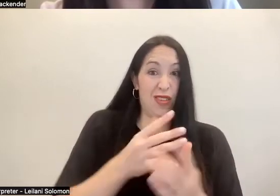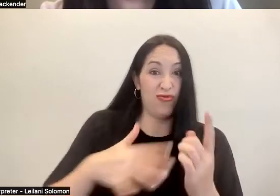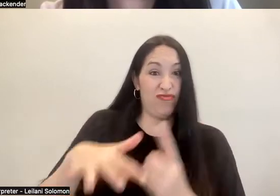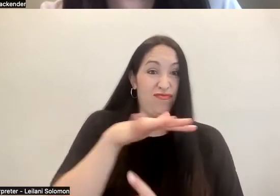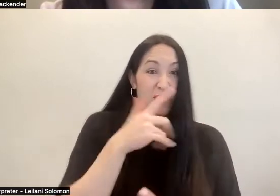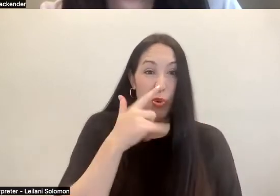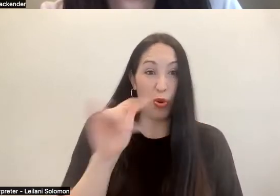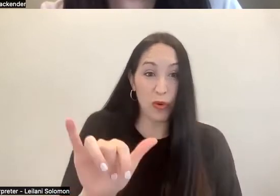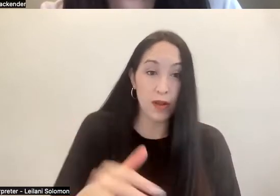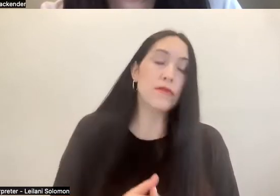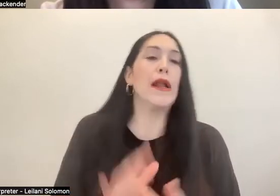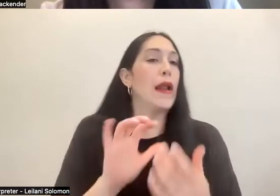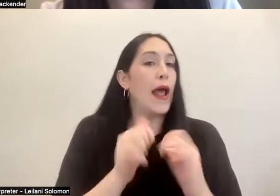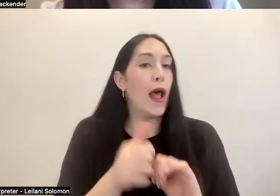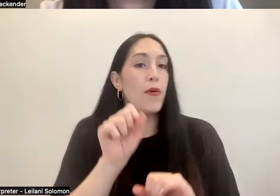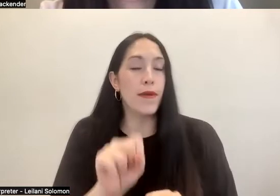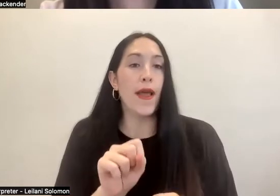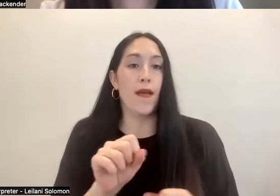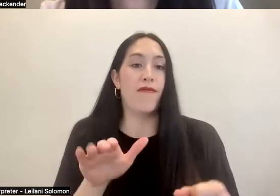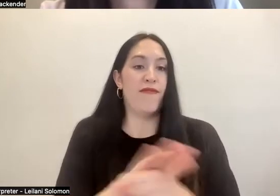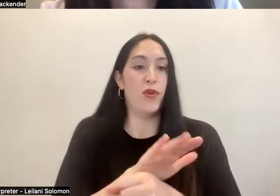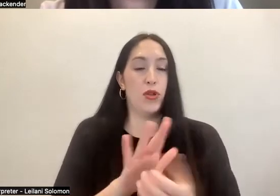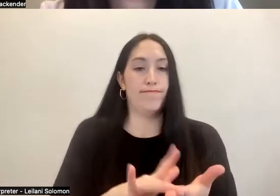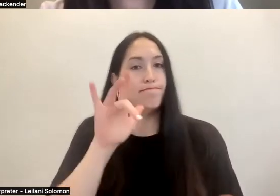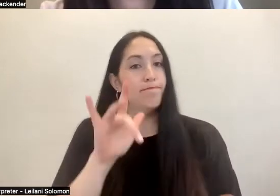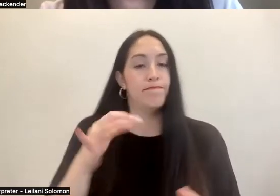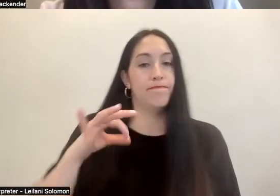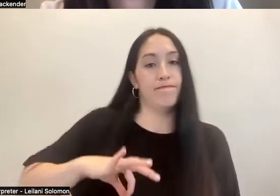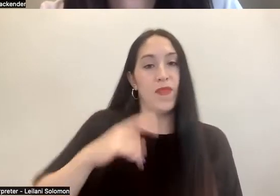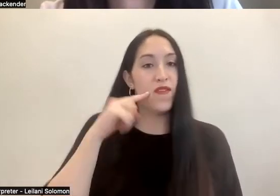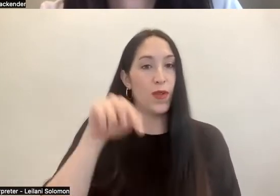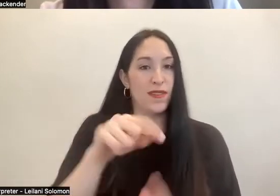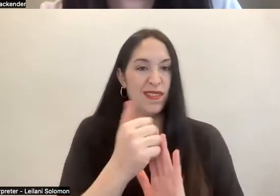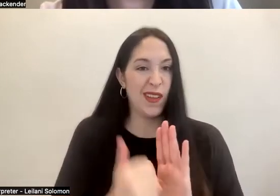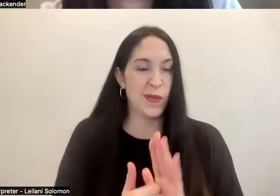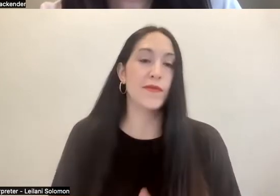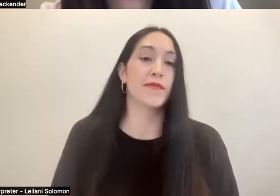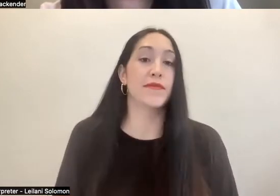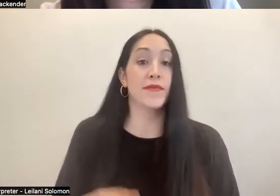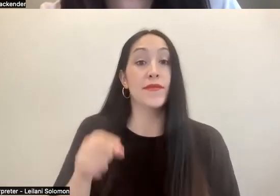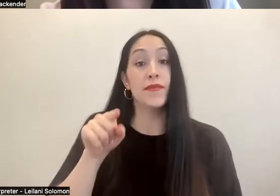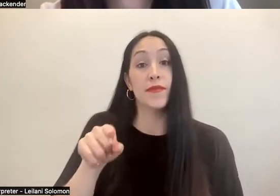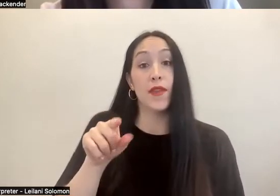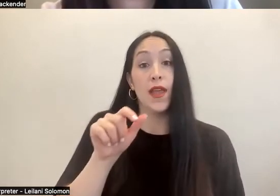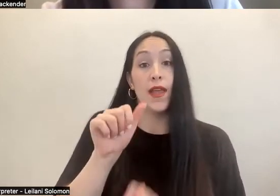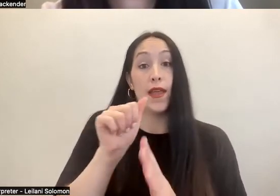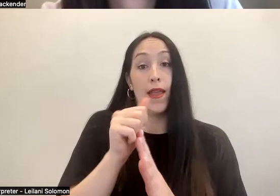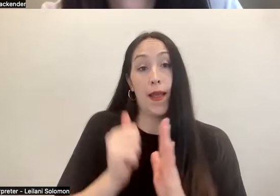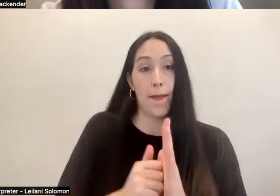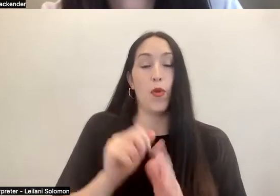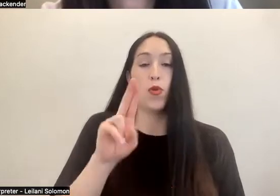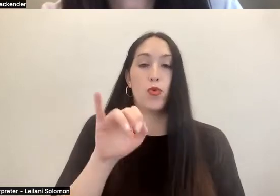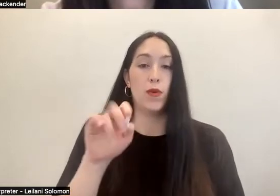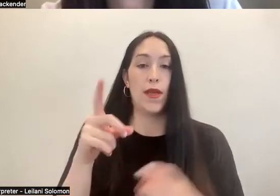fully optimize an ABLE United account. I am joined by ABLE United Director John Finch and Certified